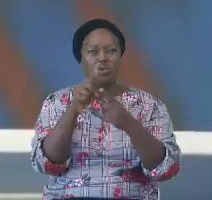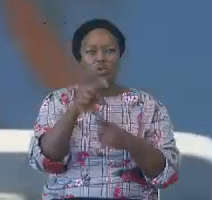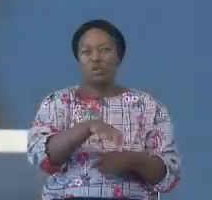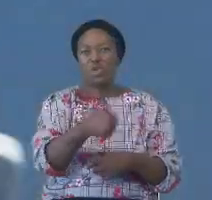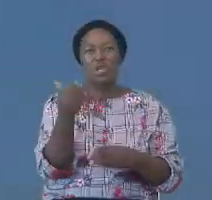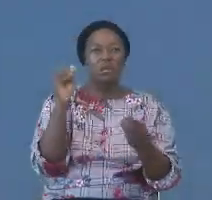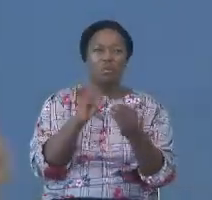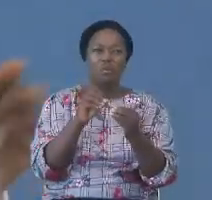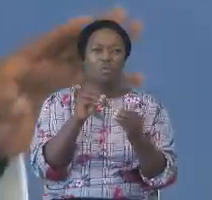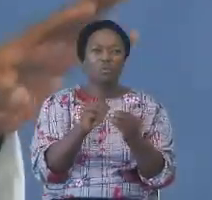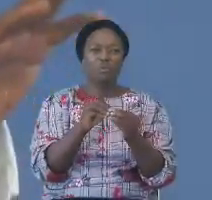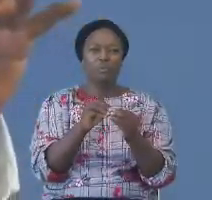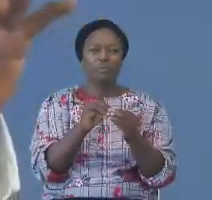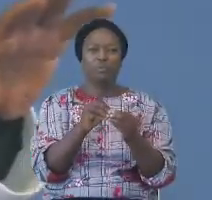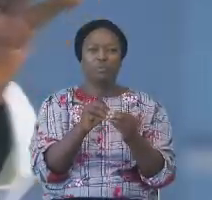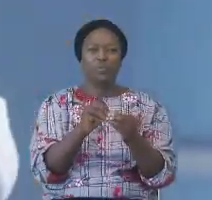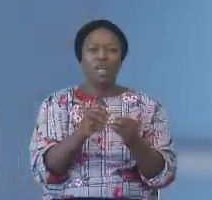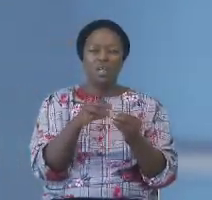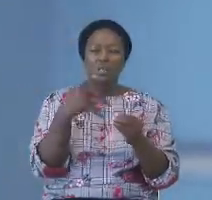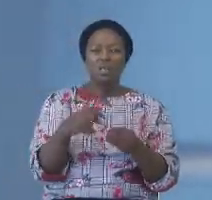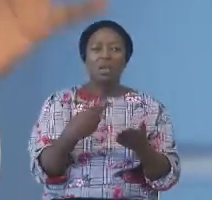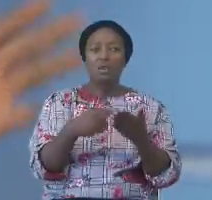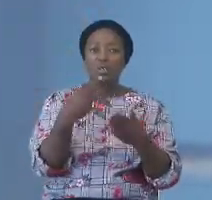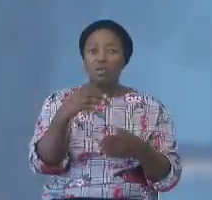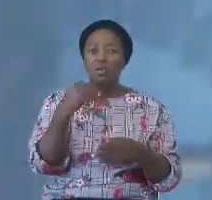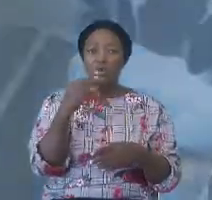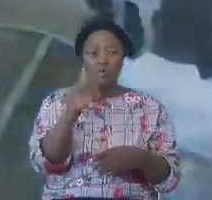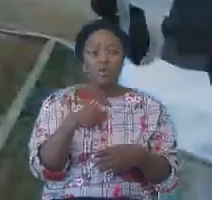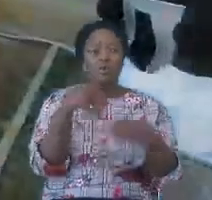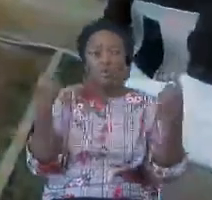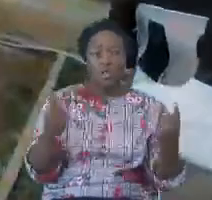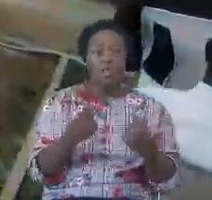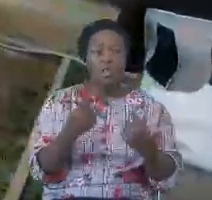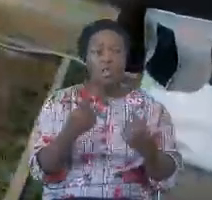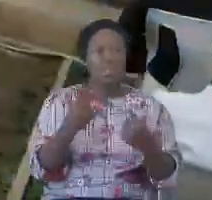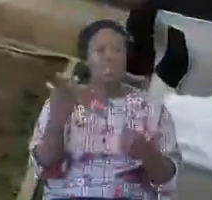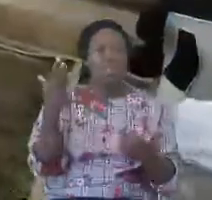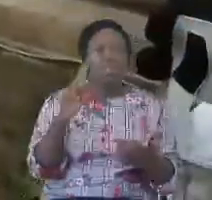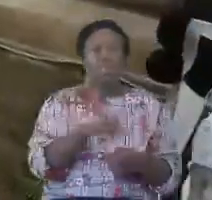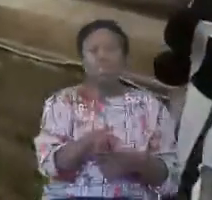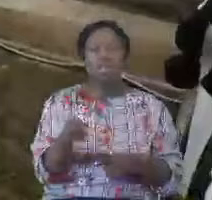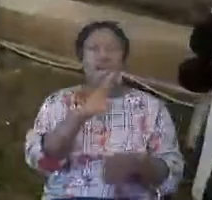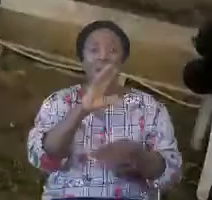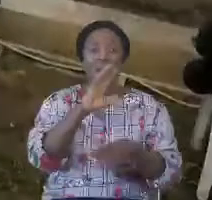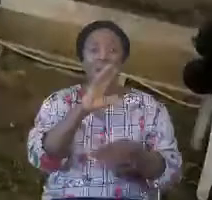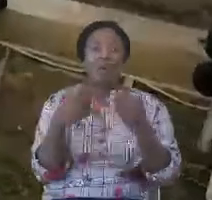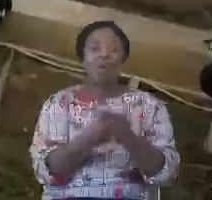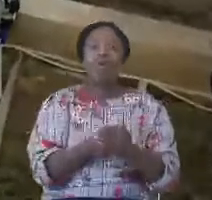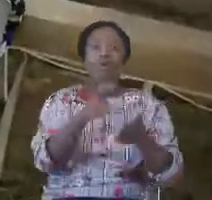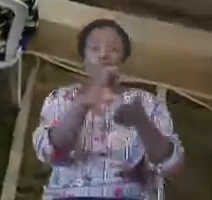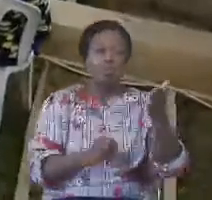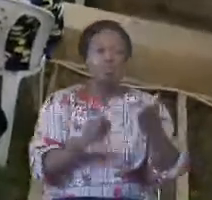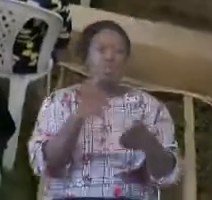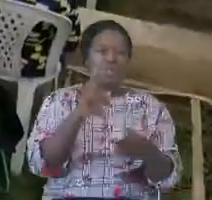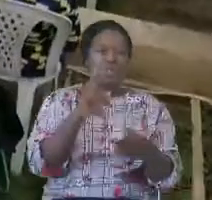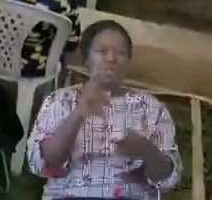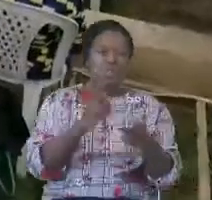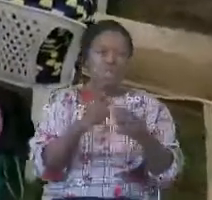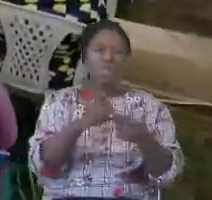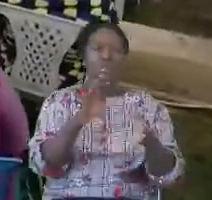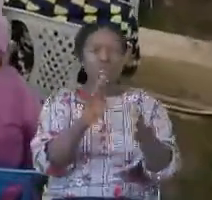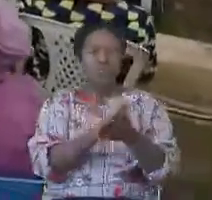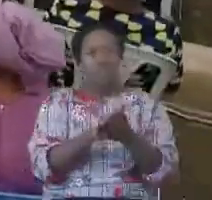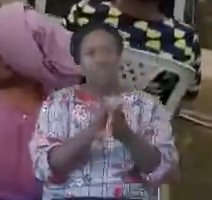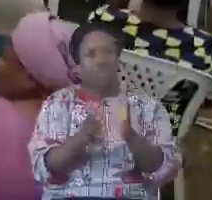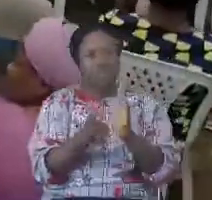my evil evil will not come to you anymore the consequences of your sin